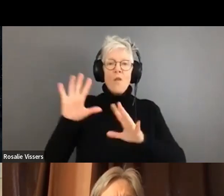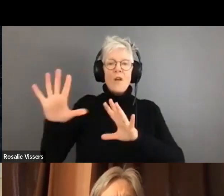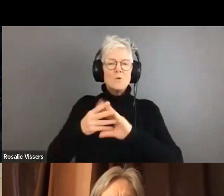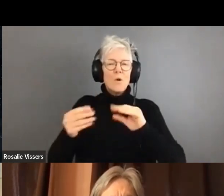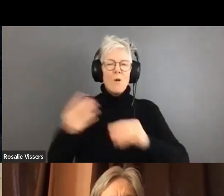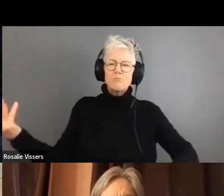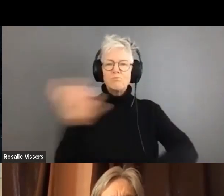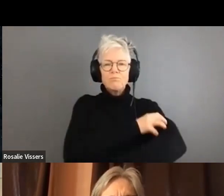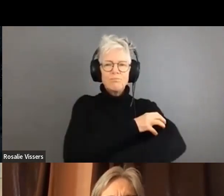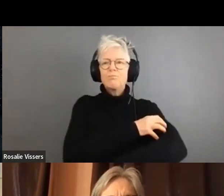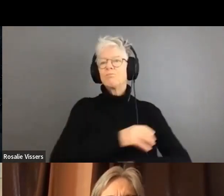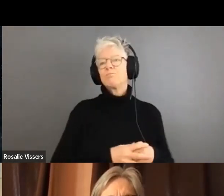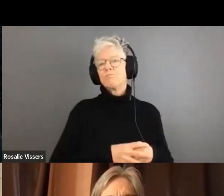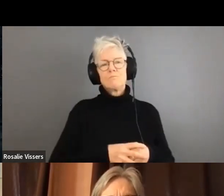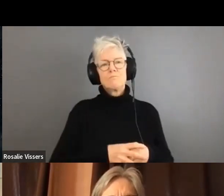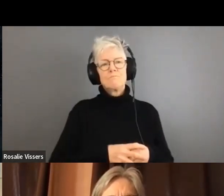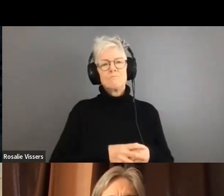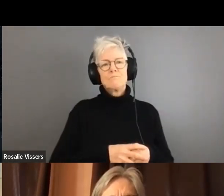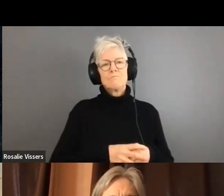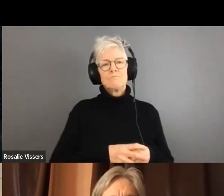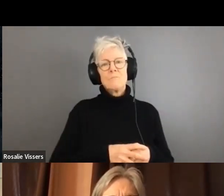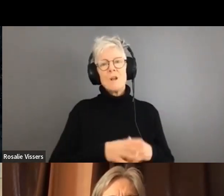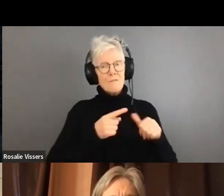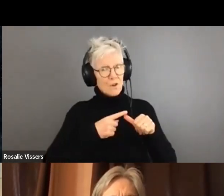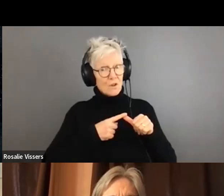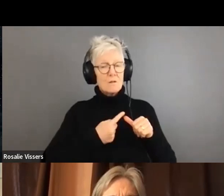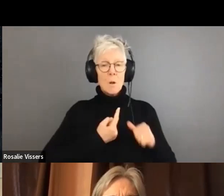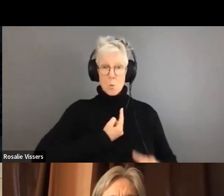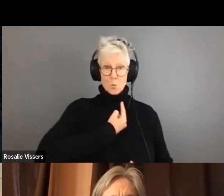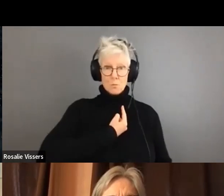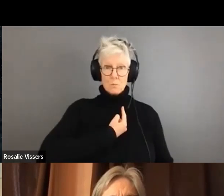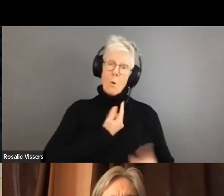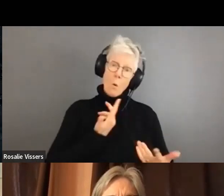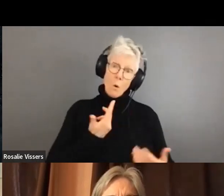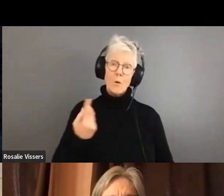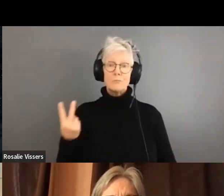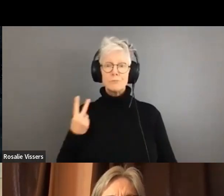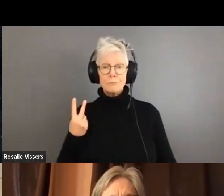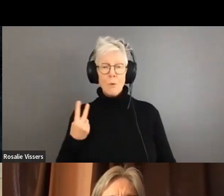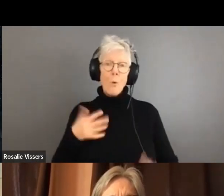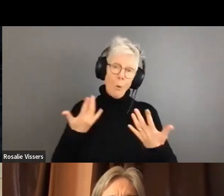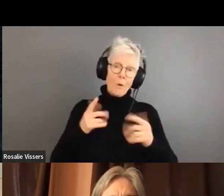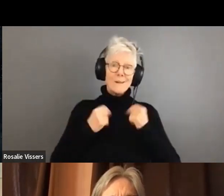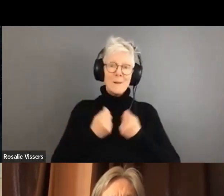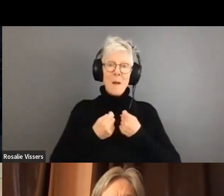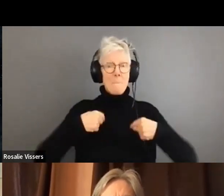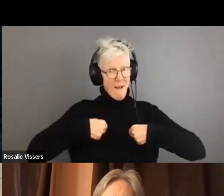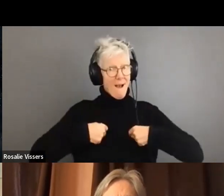it's a road when you're doing it all by yourself unless you have a team, but you can consider me part of your team now.